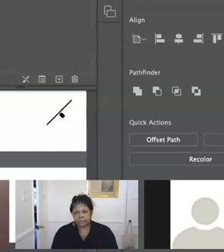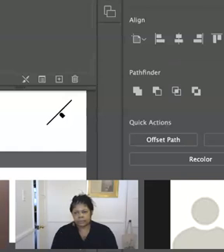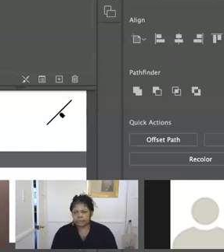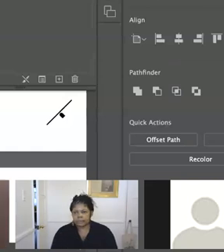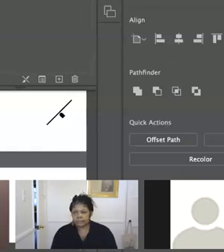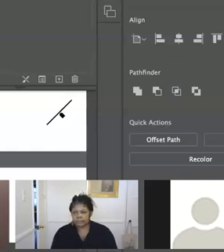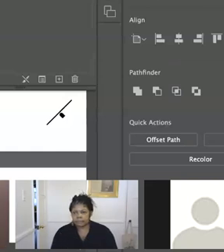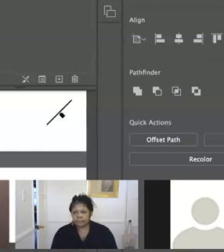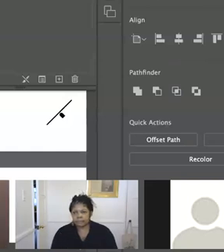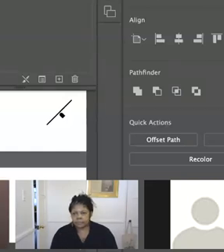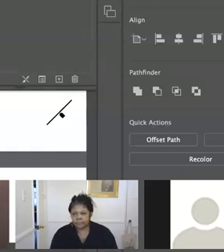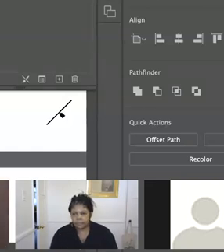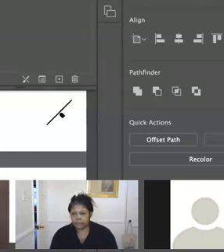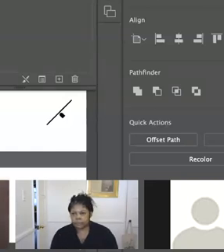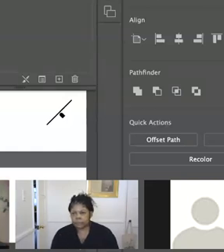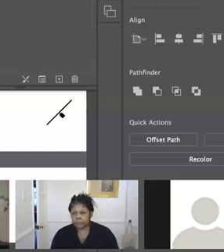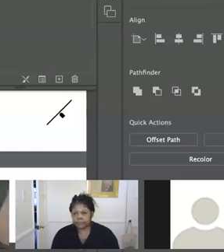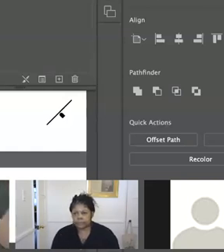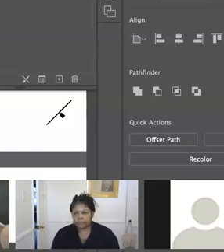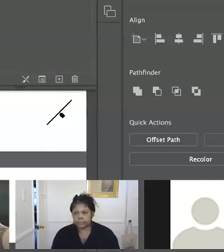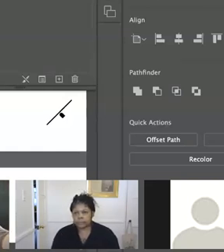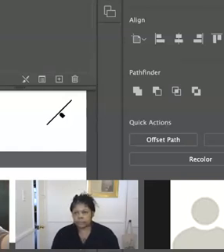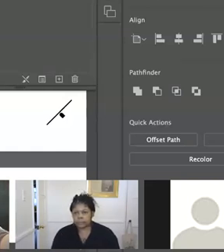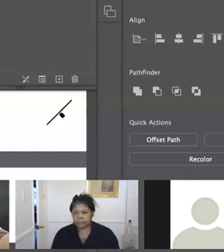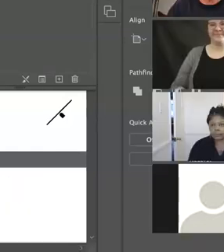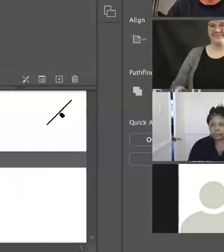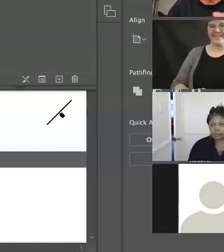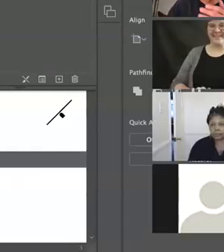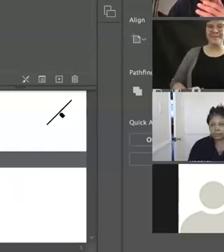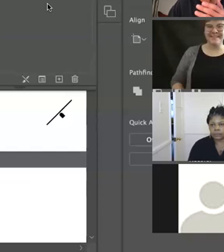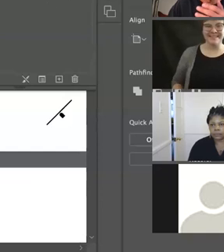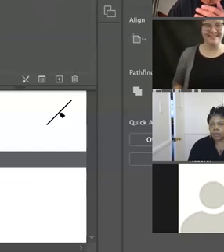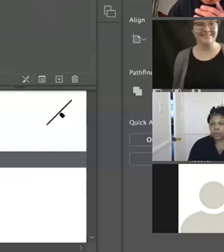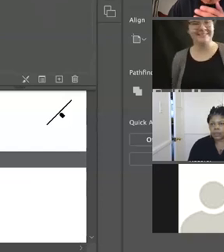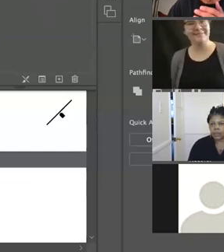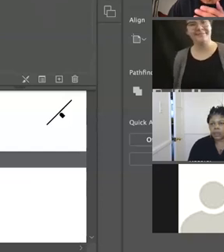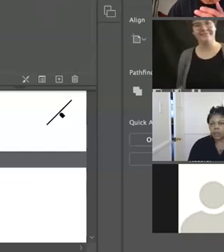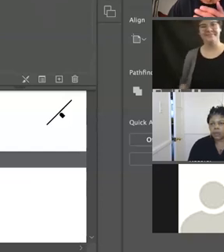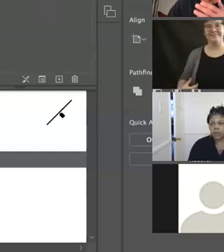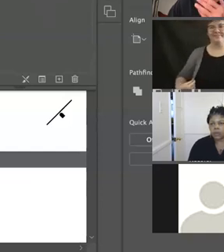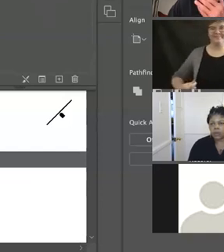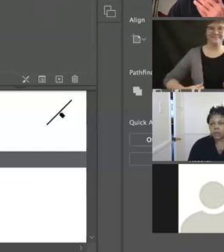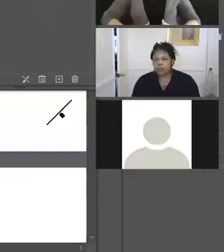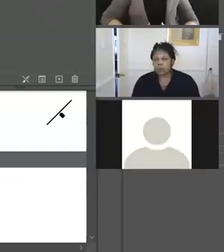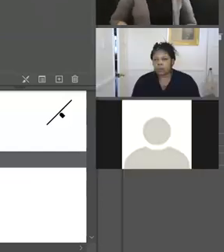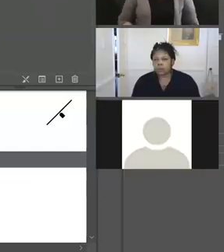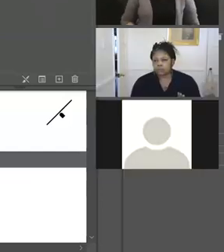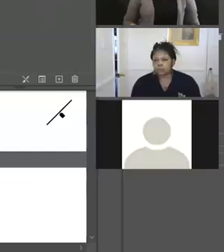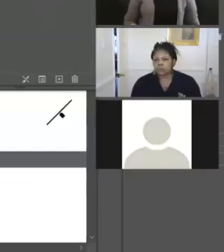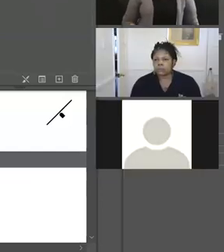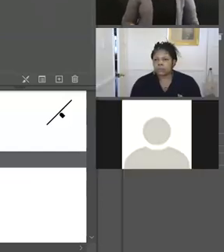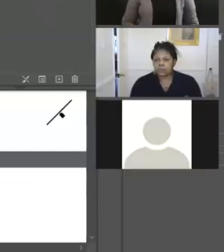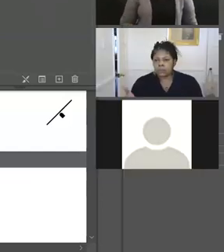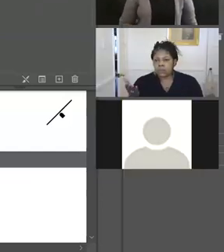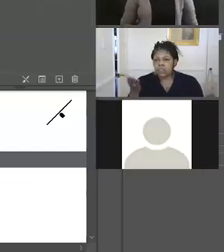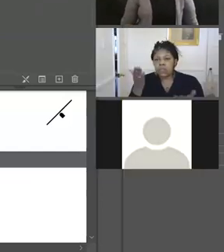And when you get a chance, could you switch the interpreters? I need to switch? Yes, please. Okay.